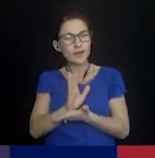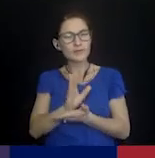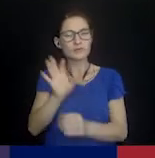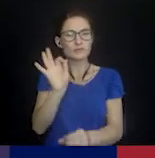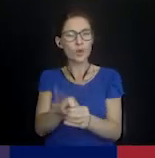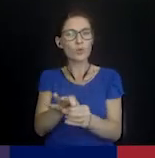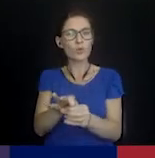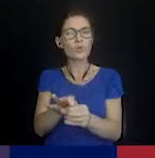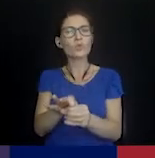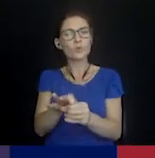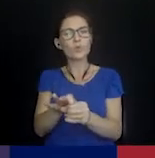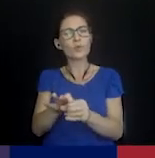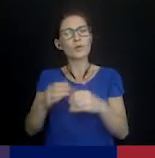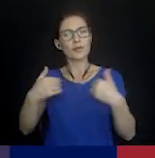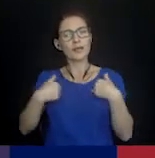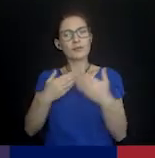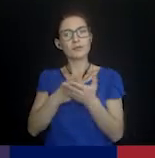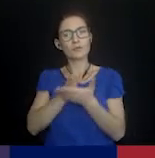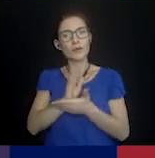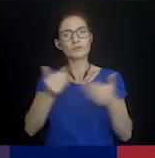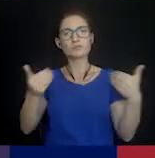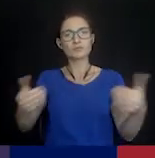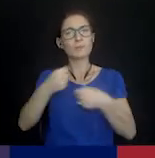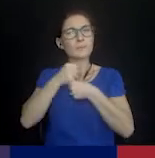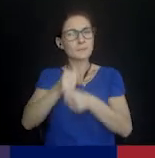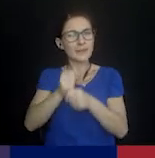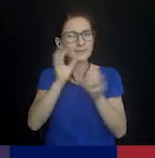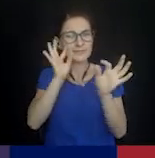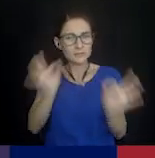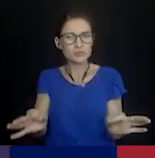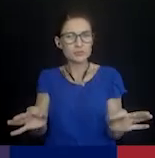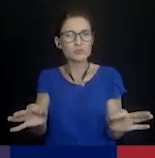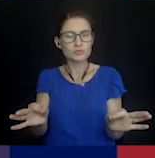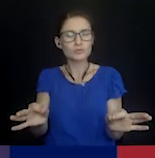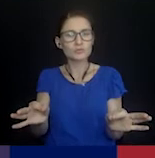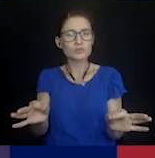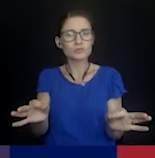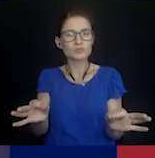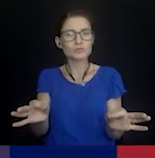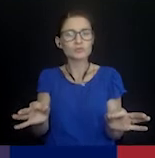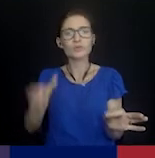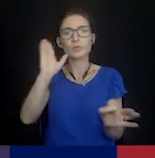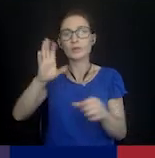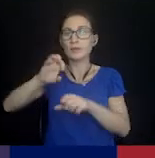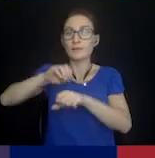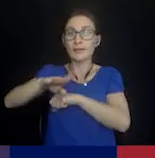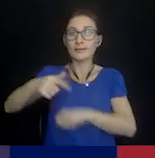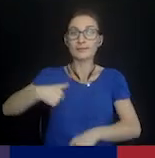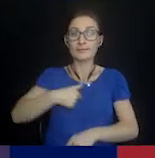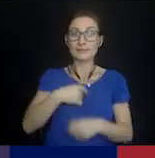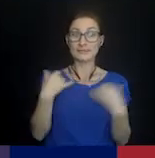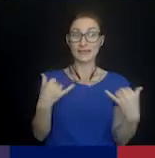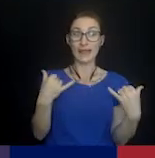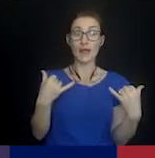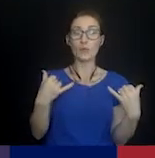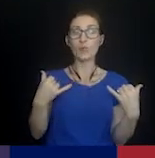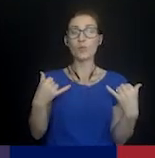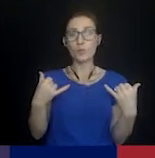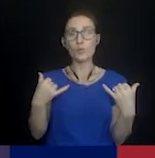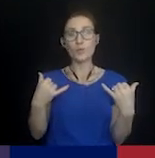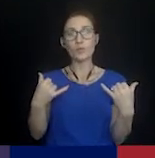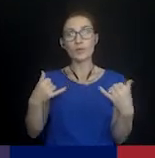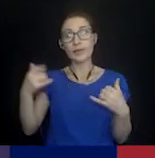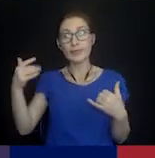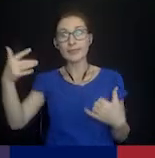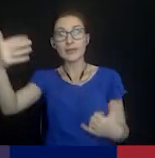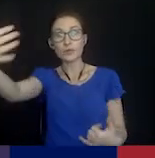having that right to voice opinion, having that right to make decisions that will affect us now and later